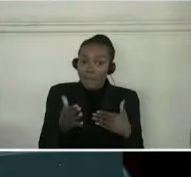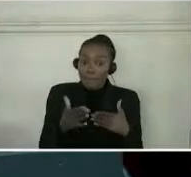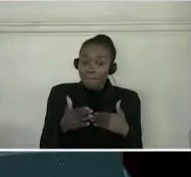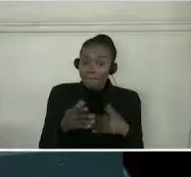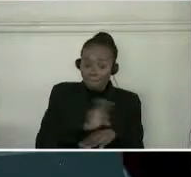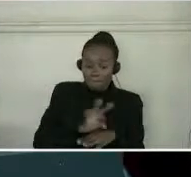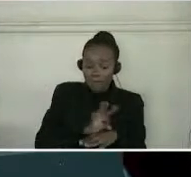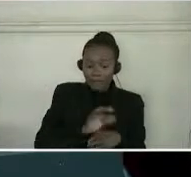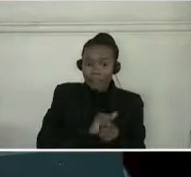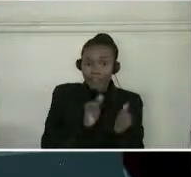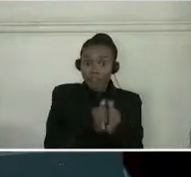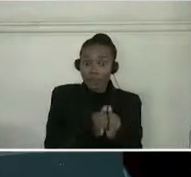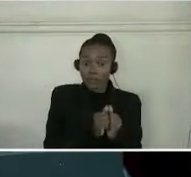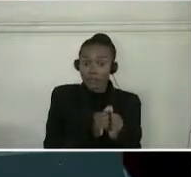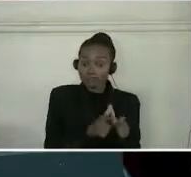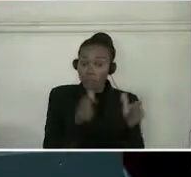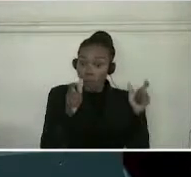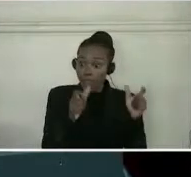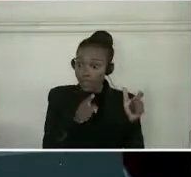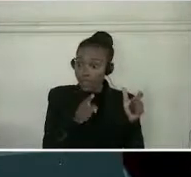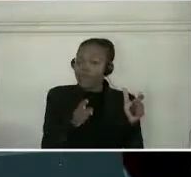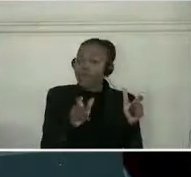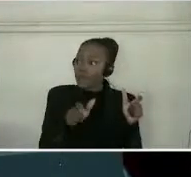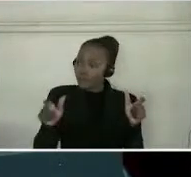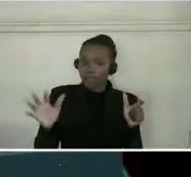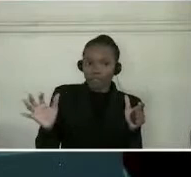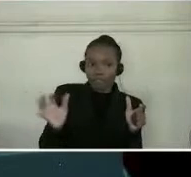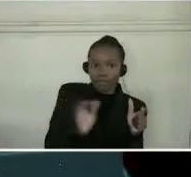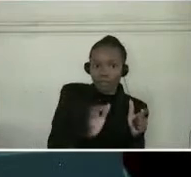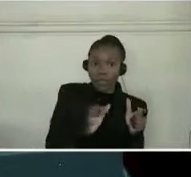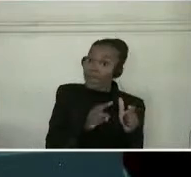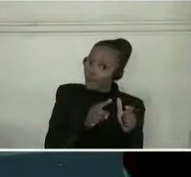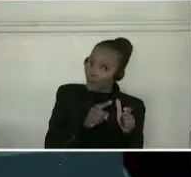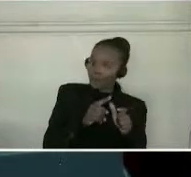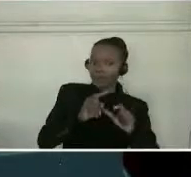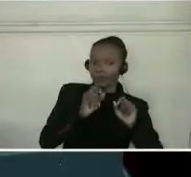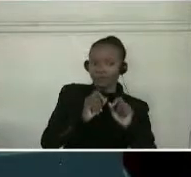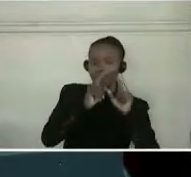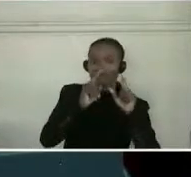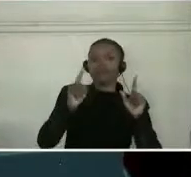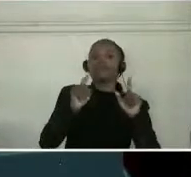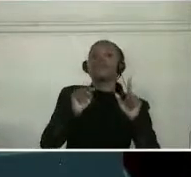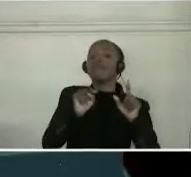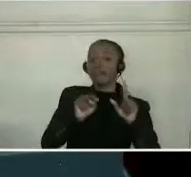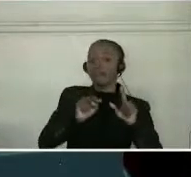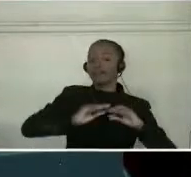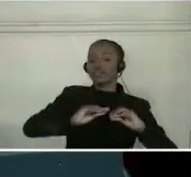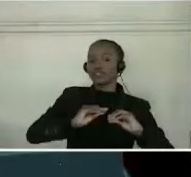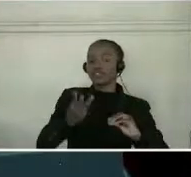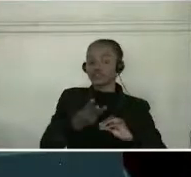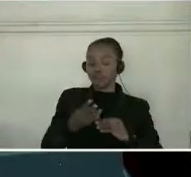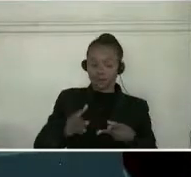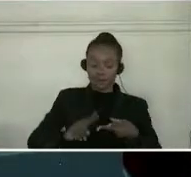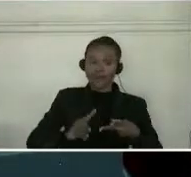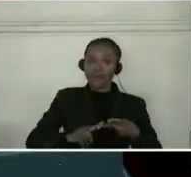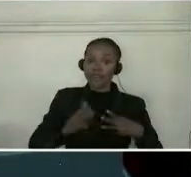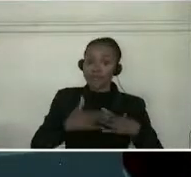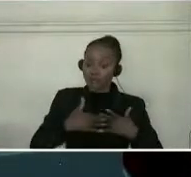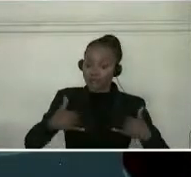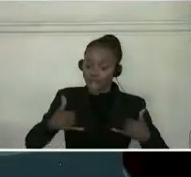that will contribute to the fight against gpv through online messaging discussion dialogue and